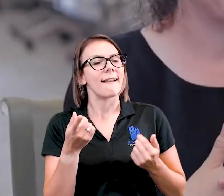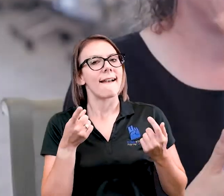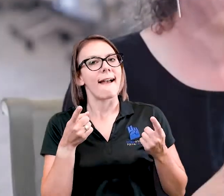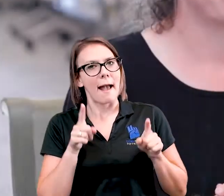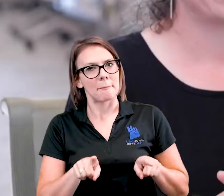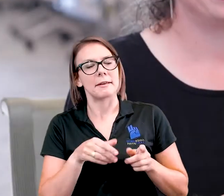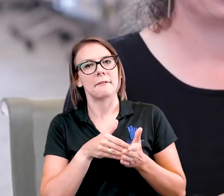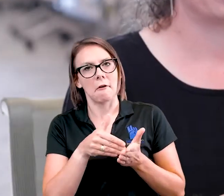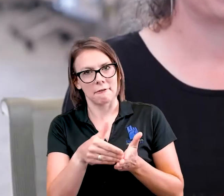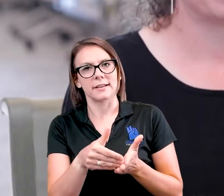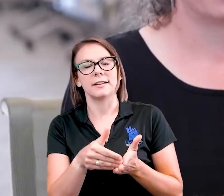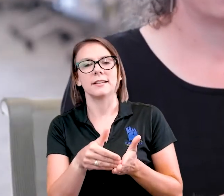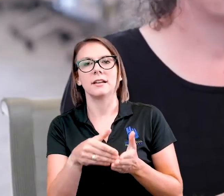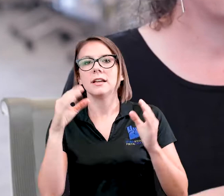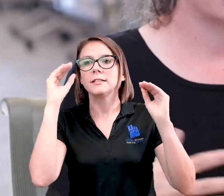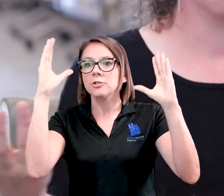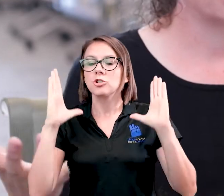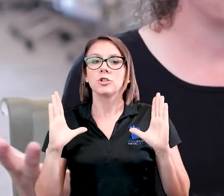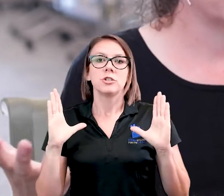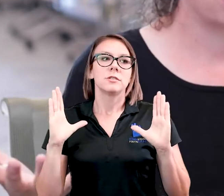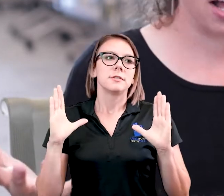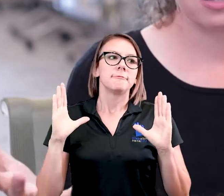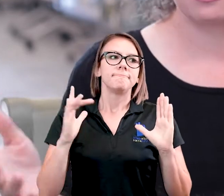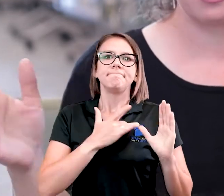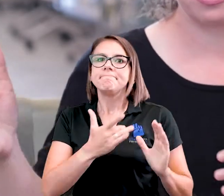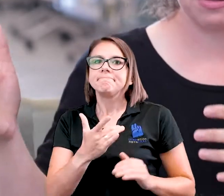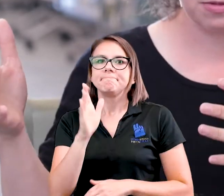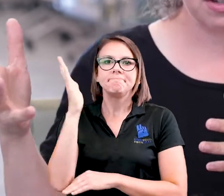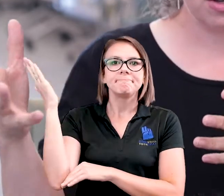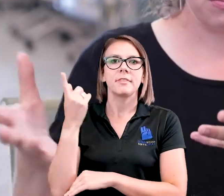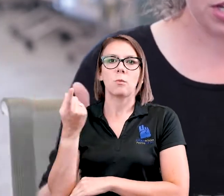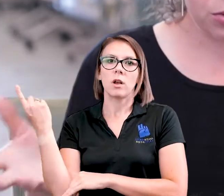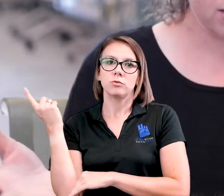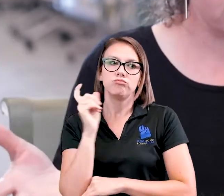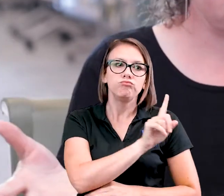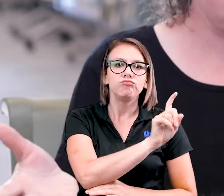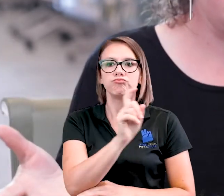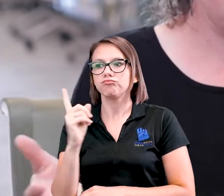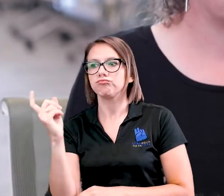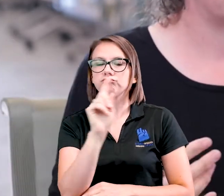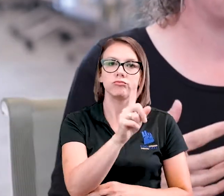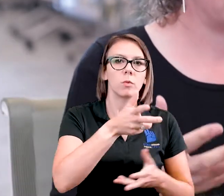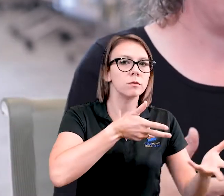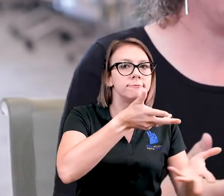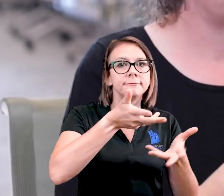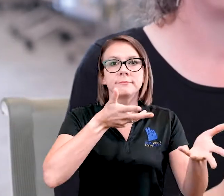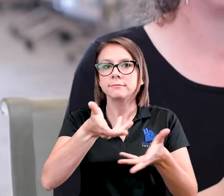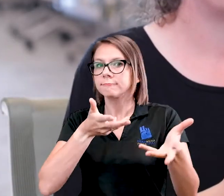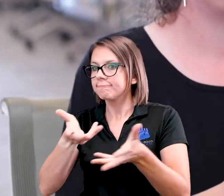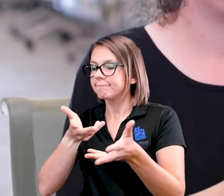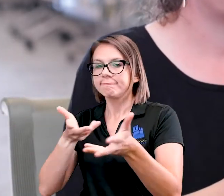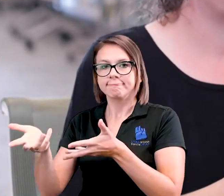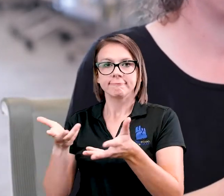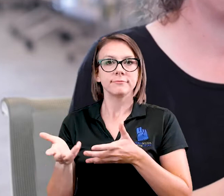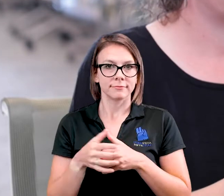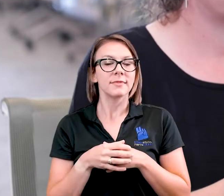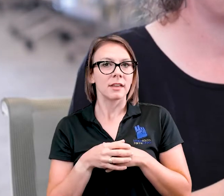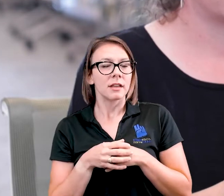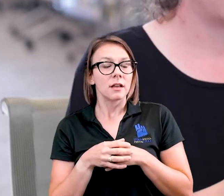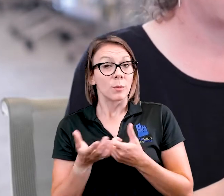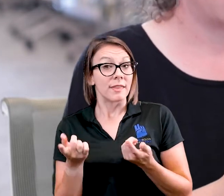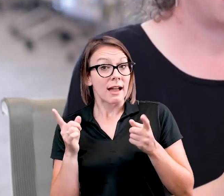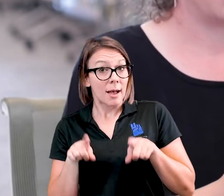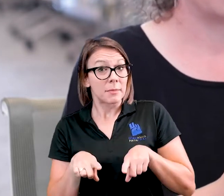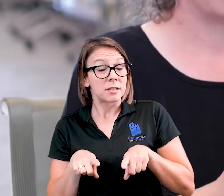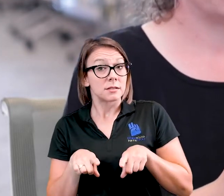see this a lot where teachers, they like to walk around their class. They like to be with each of the students and engage with each of the